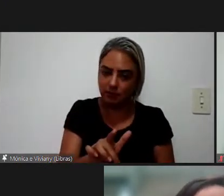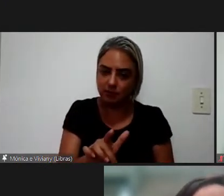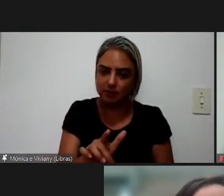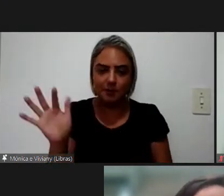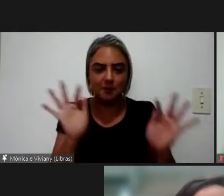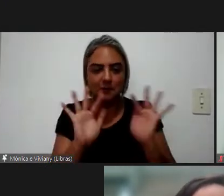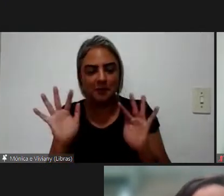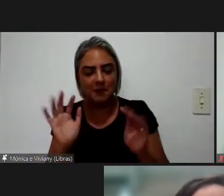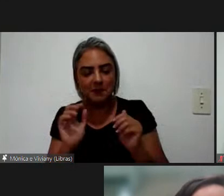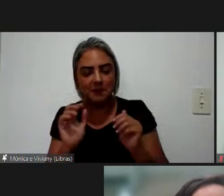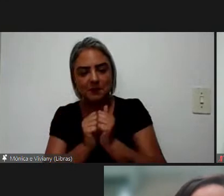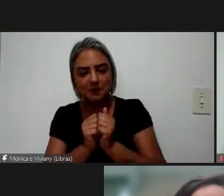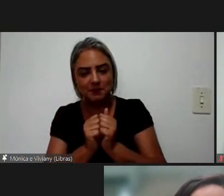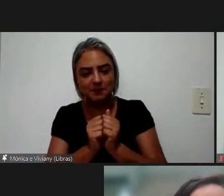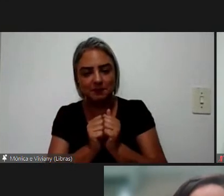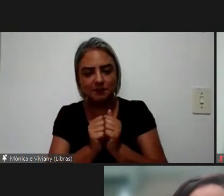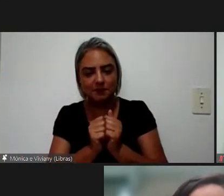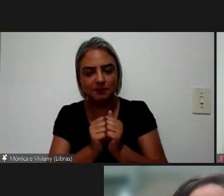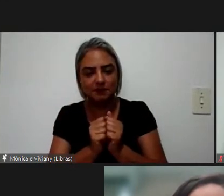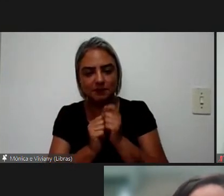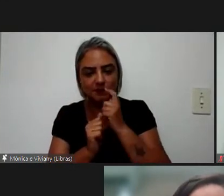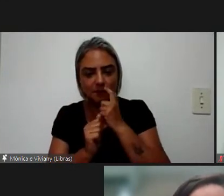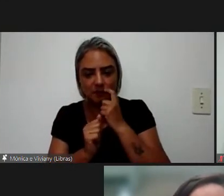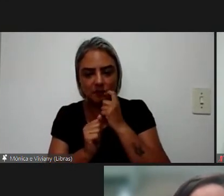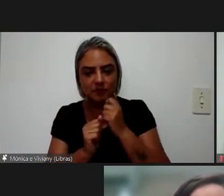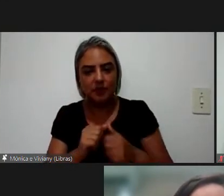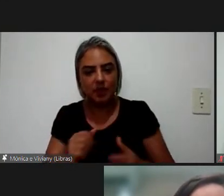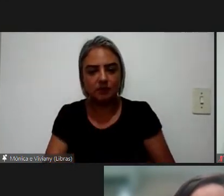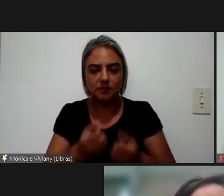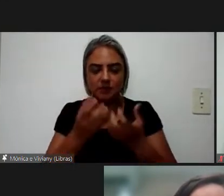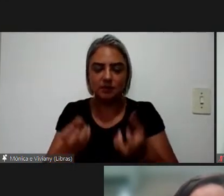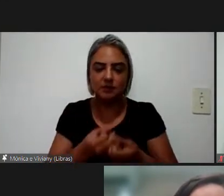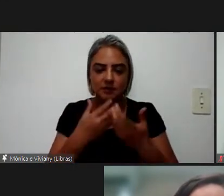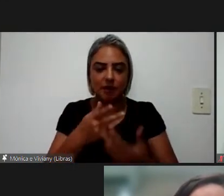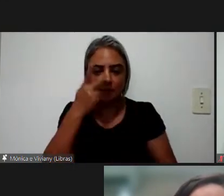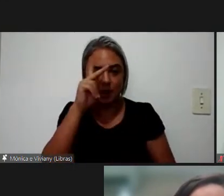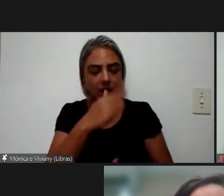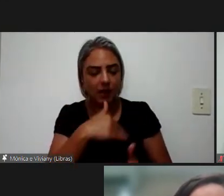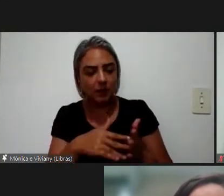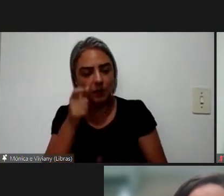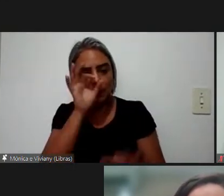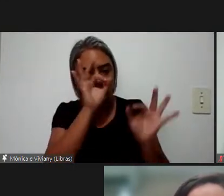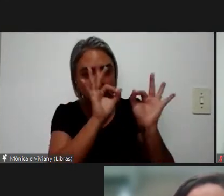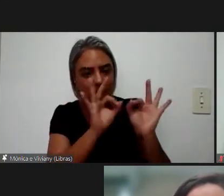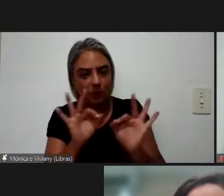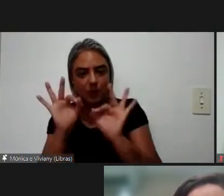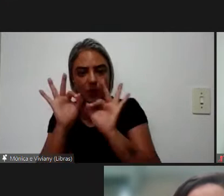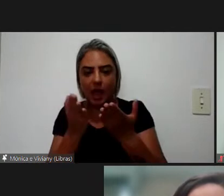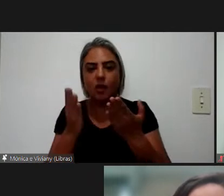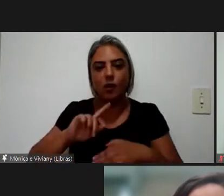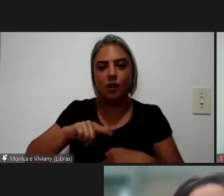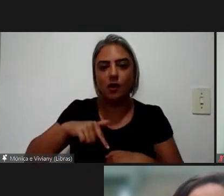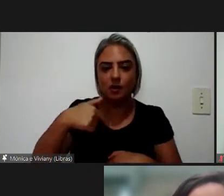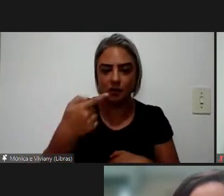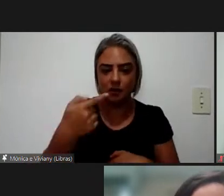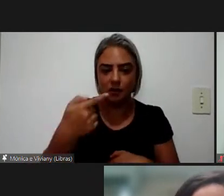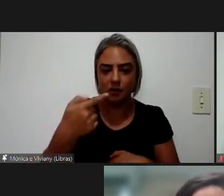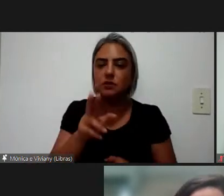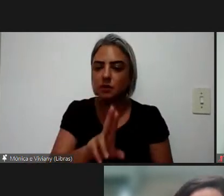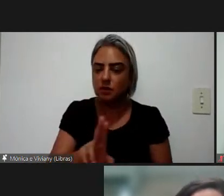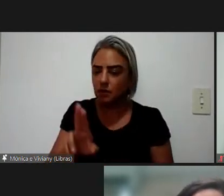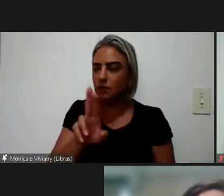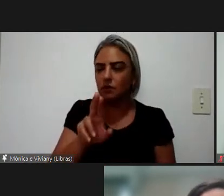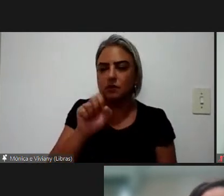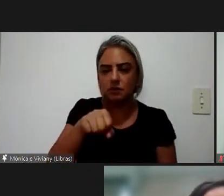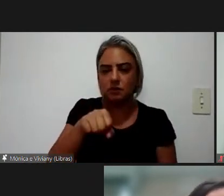again. I'm very happy to be here and to incentivize you all who are here watching us and later also